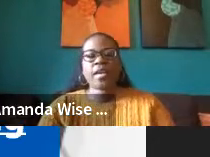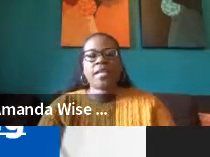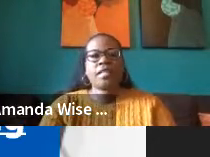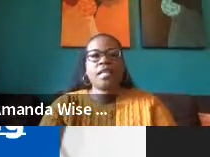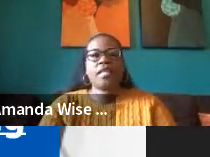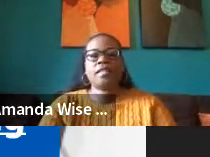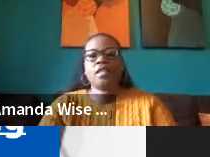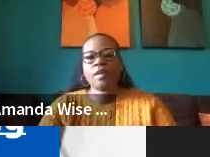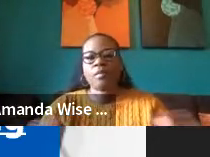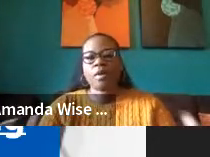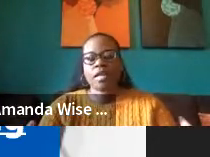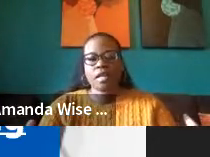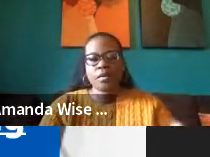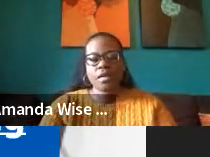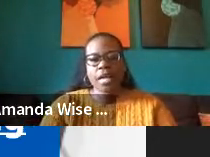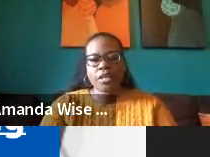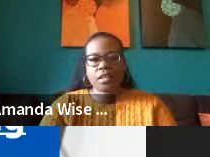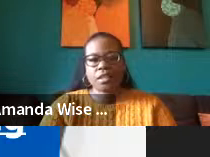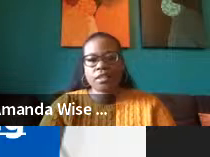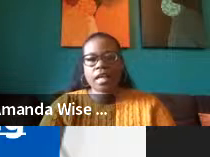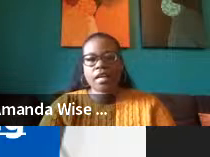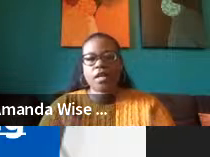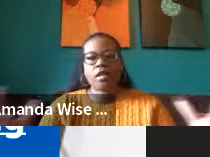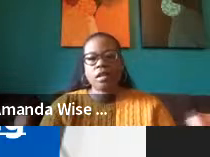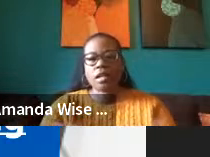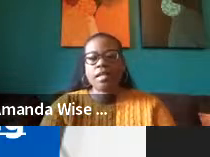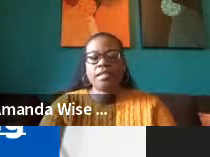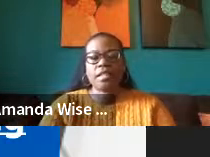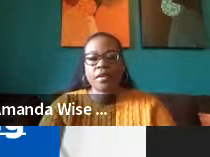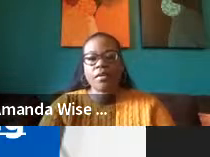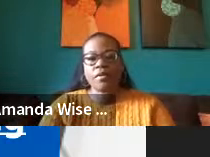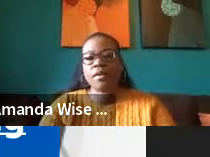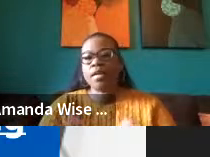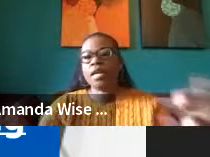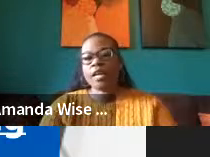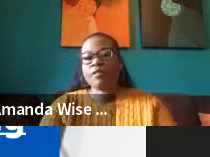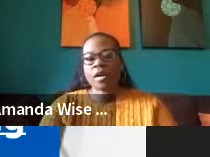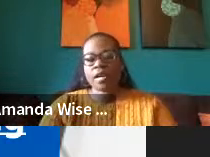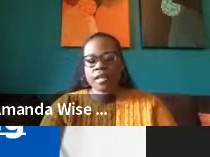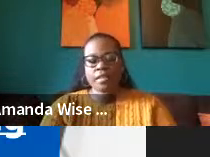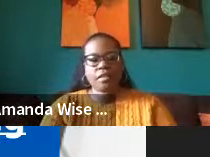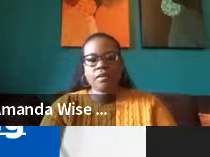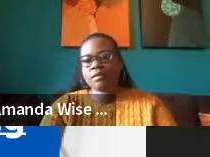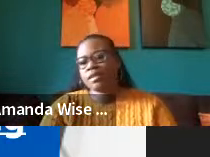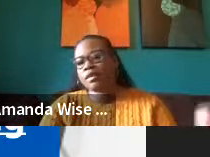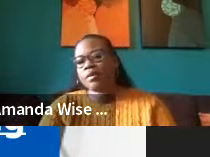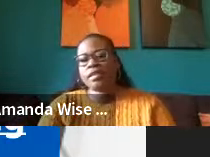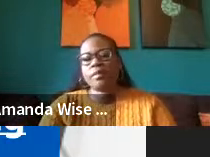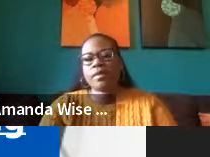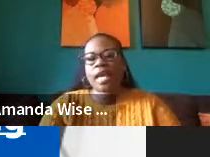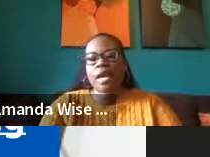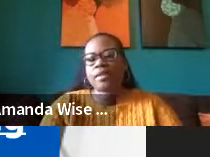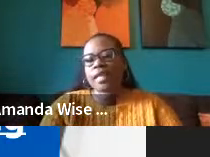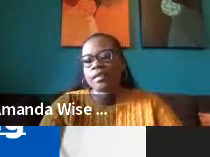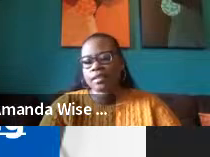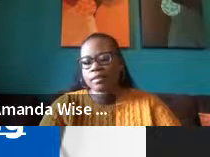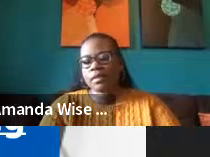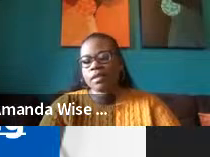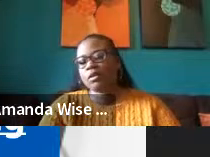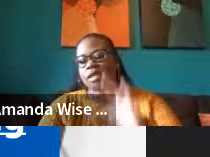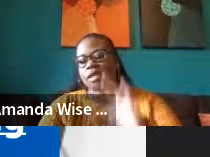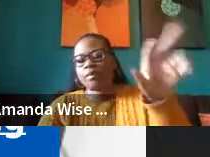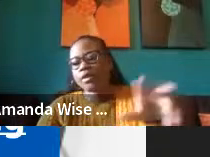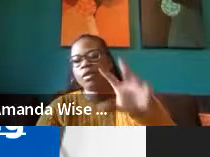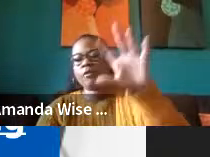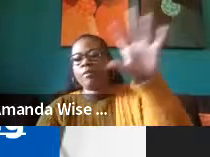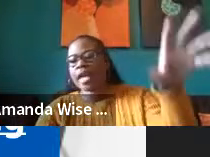the best way I can say it is integrated marketing communication is just kind of a holistic view of marketing. So, we can say we're the appetizer with